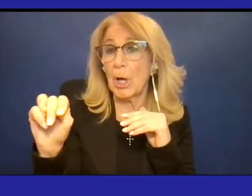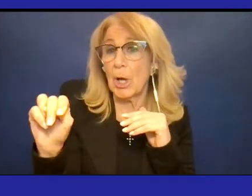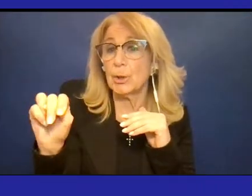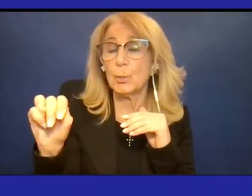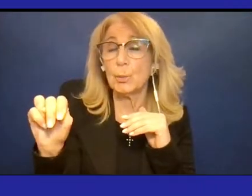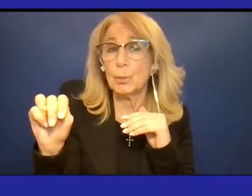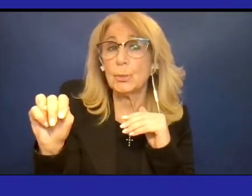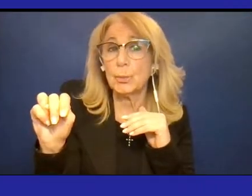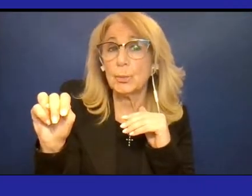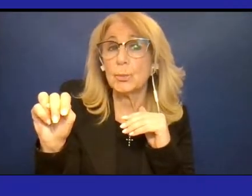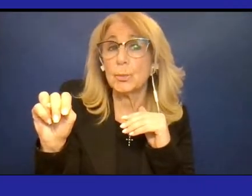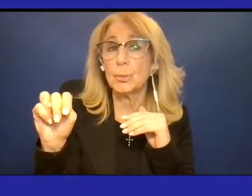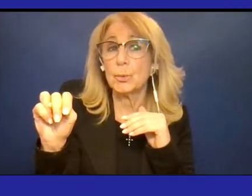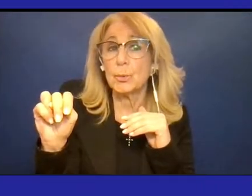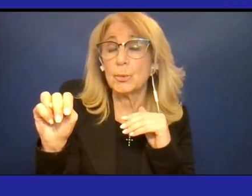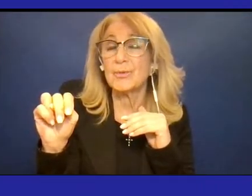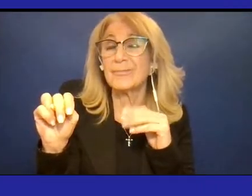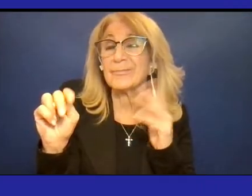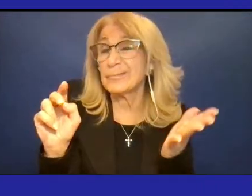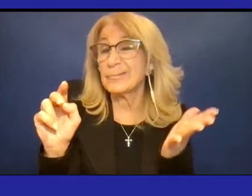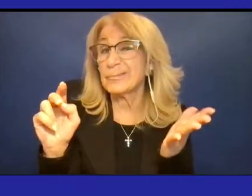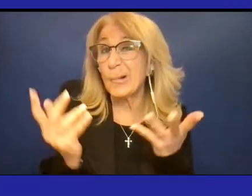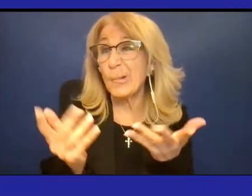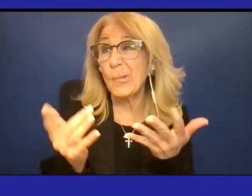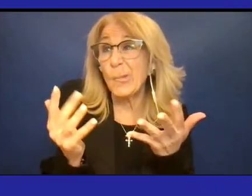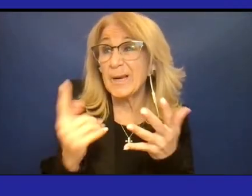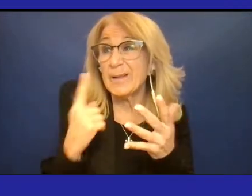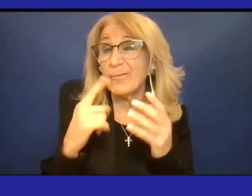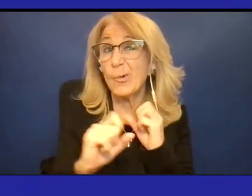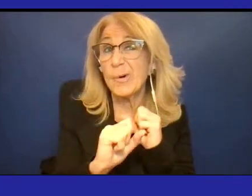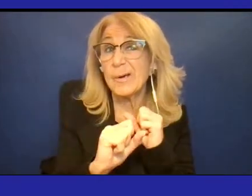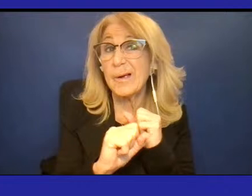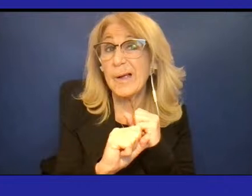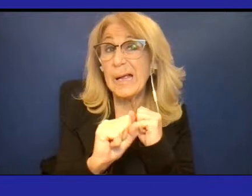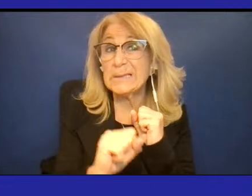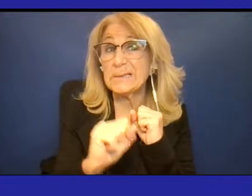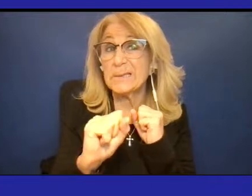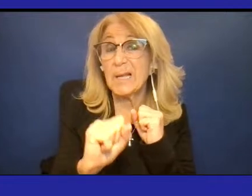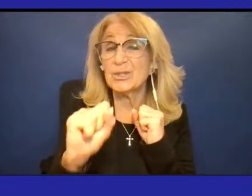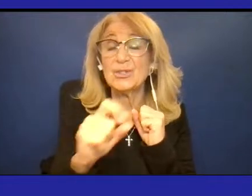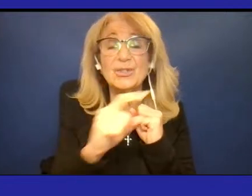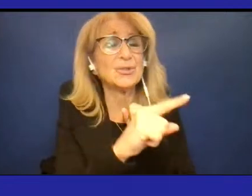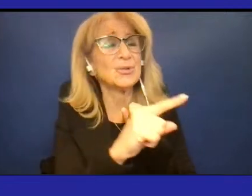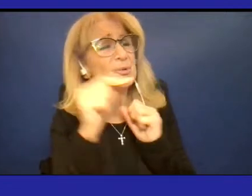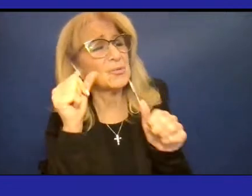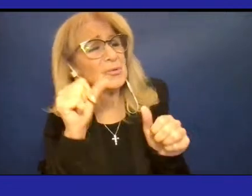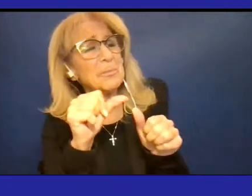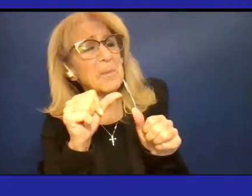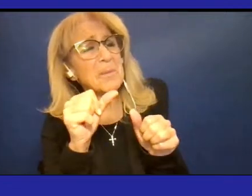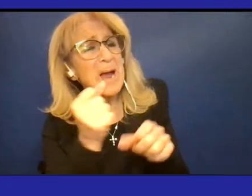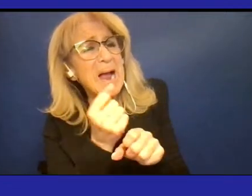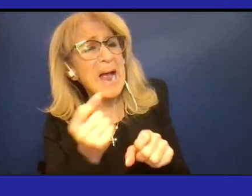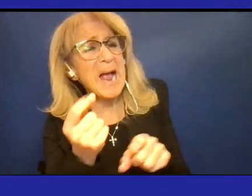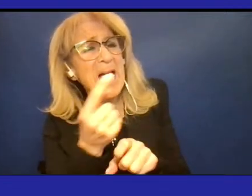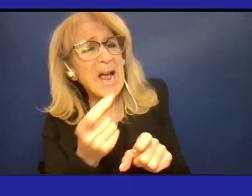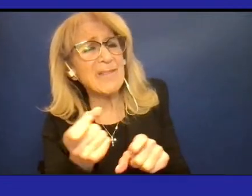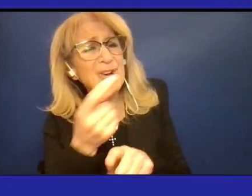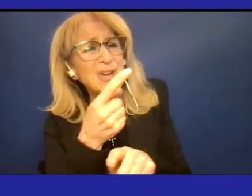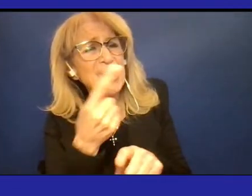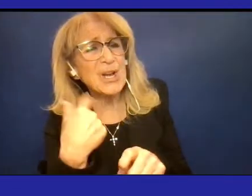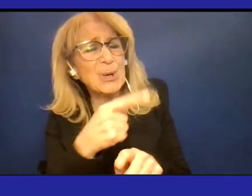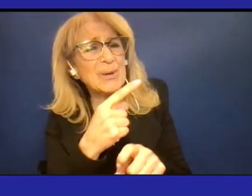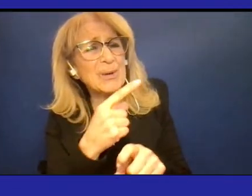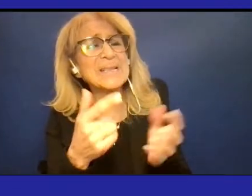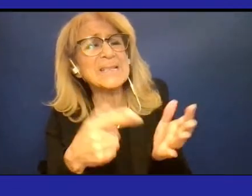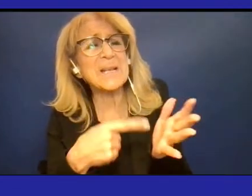a extension. Yeah, I mean, so you might recall what we do every year, frankly, around this time, sometimes it's every other